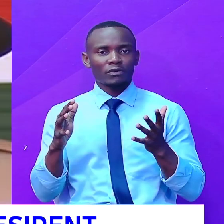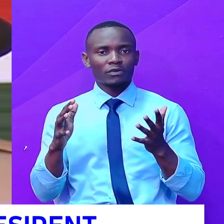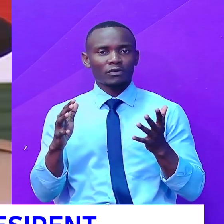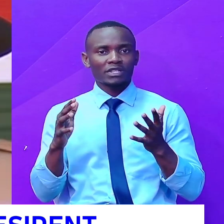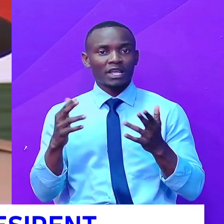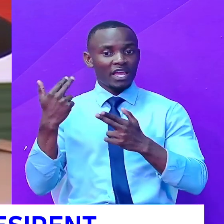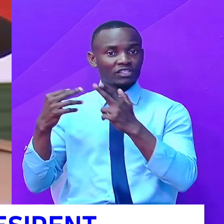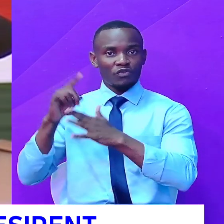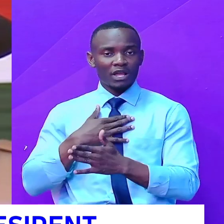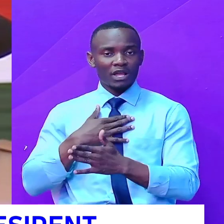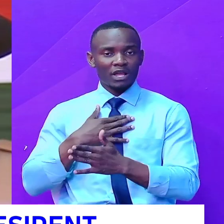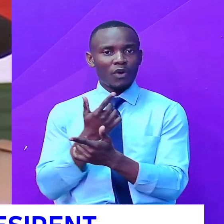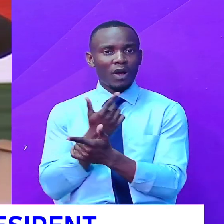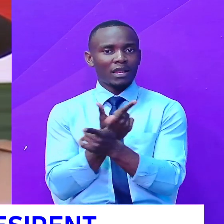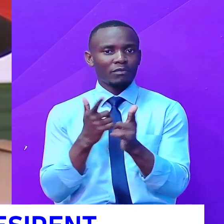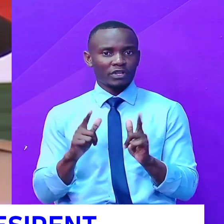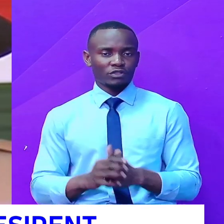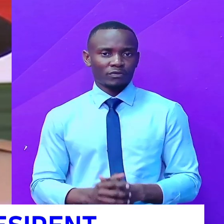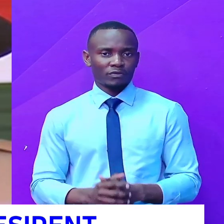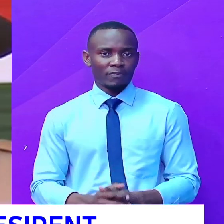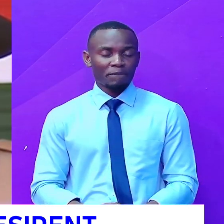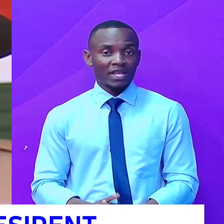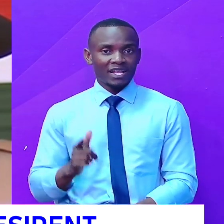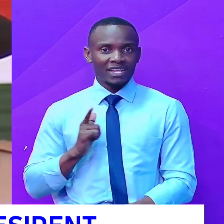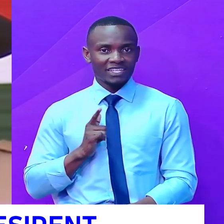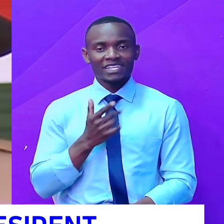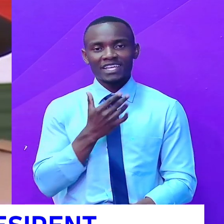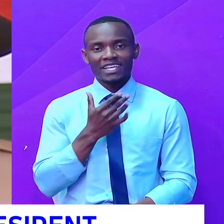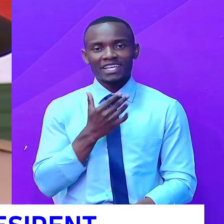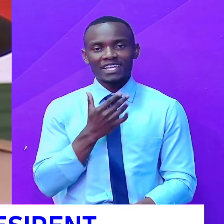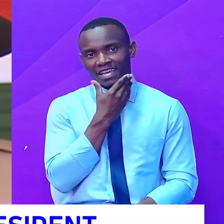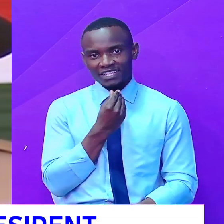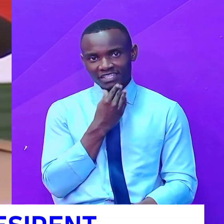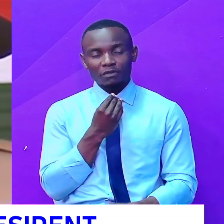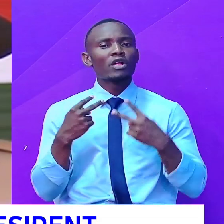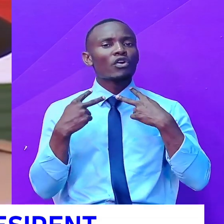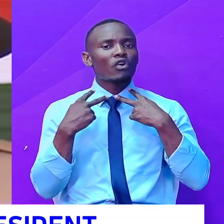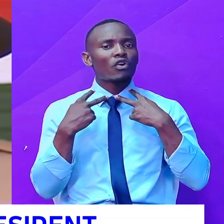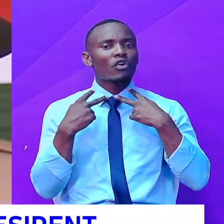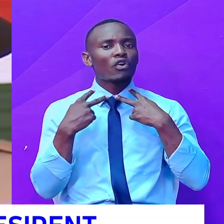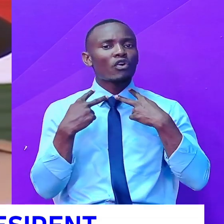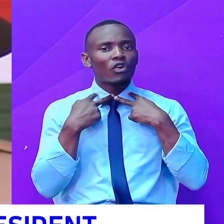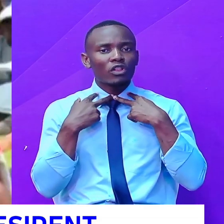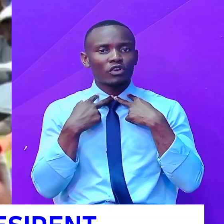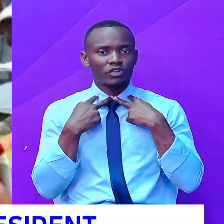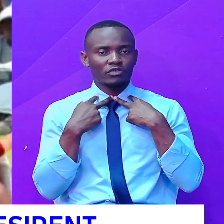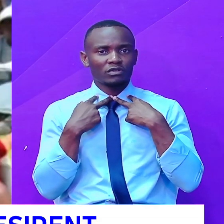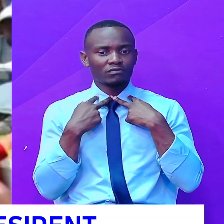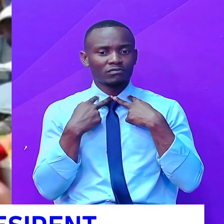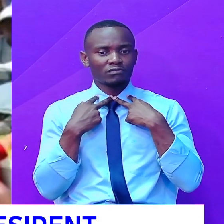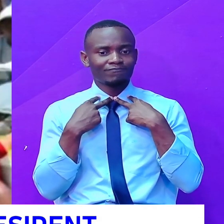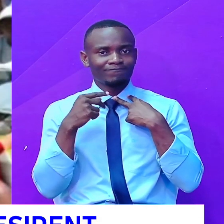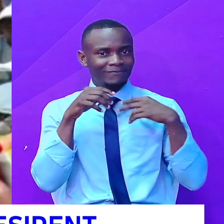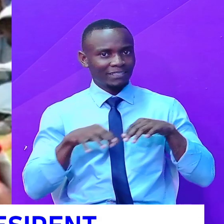Ladies and gentlemen, colonial repression was not an isolated case in Kenya.